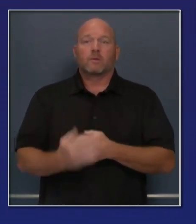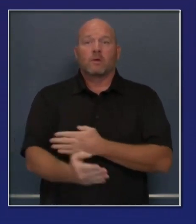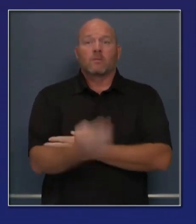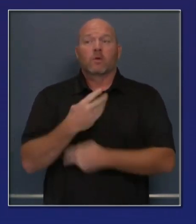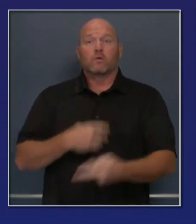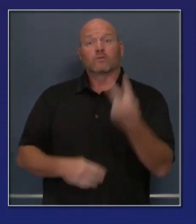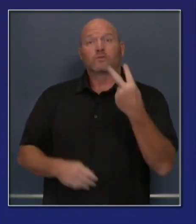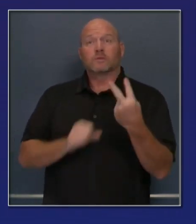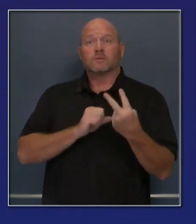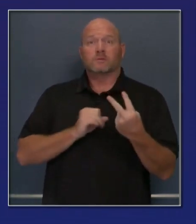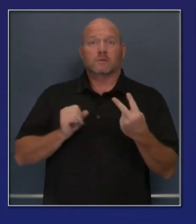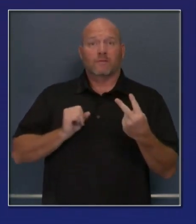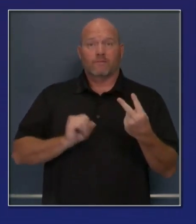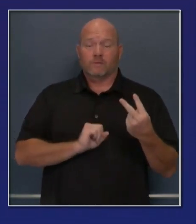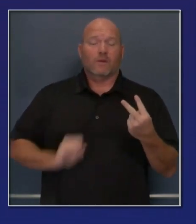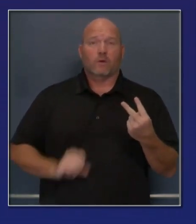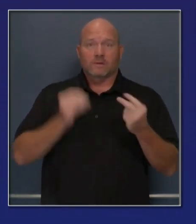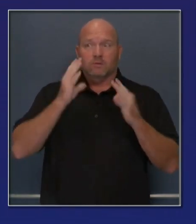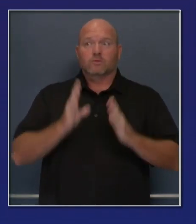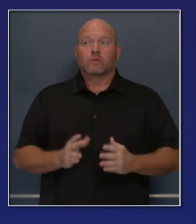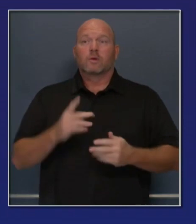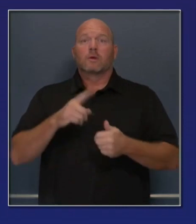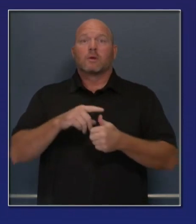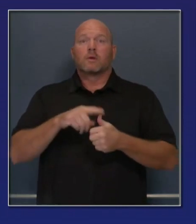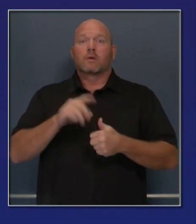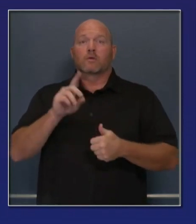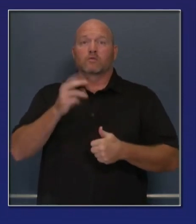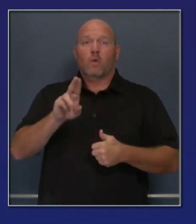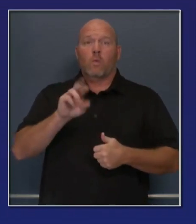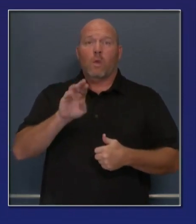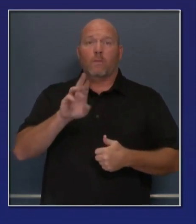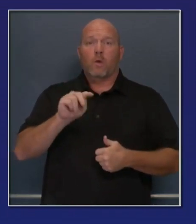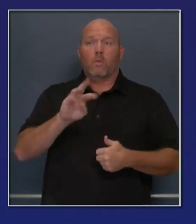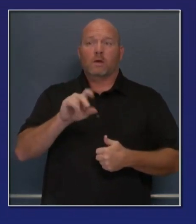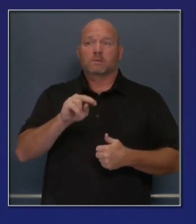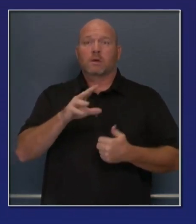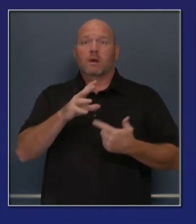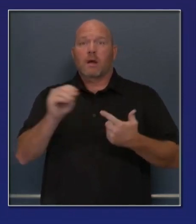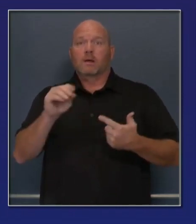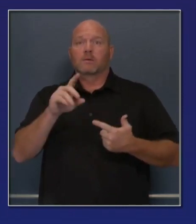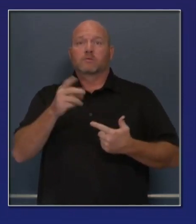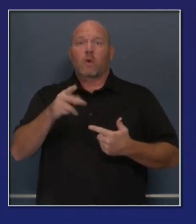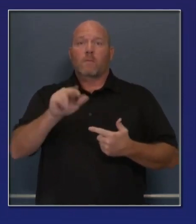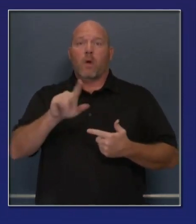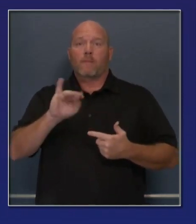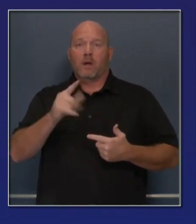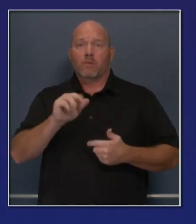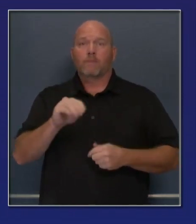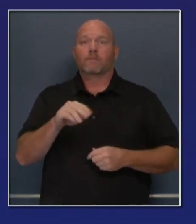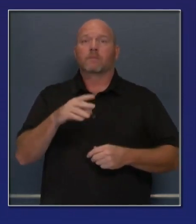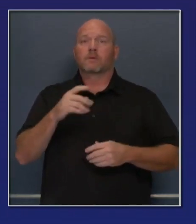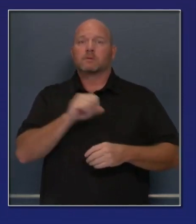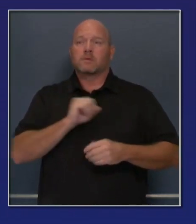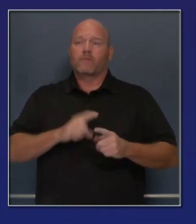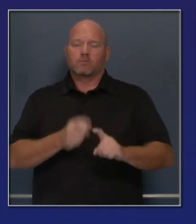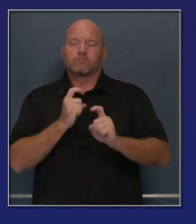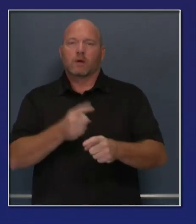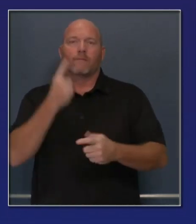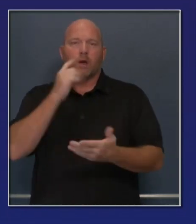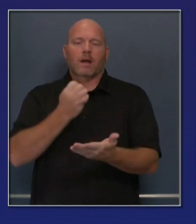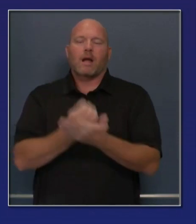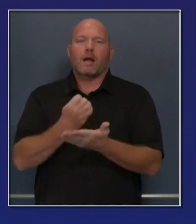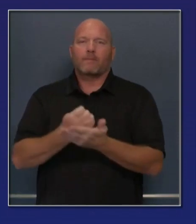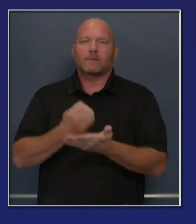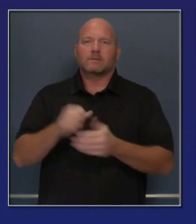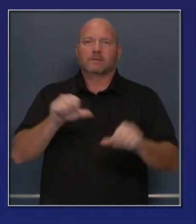professors, Dr. Paul Milgram and Dr. Robert Wilson, were awarded the Nobel Memorial Prize for Economic Sciences.